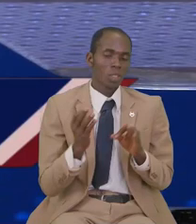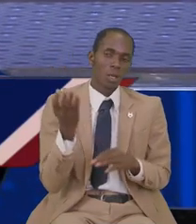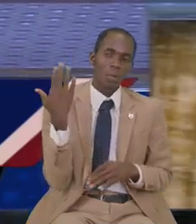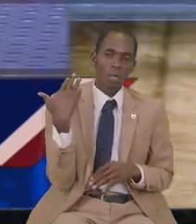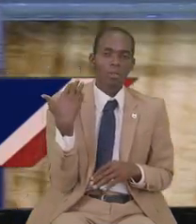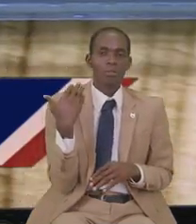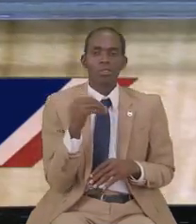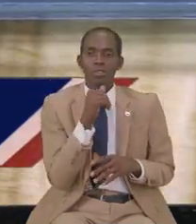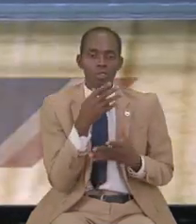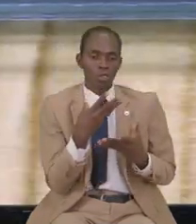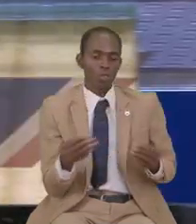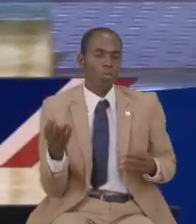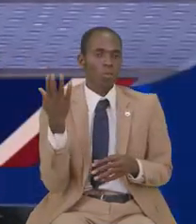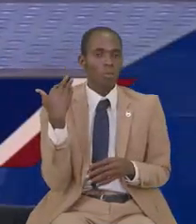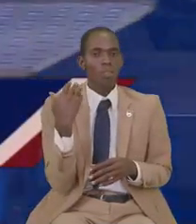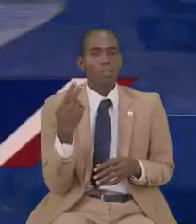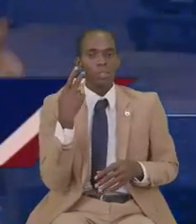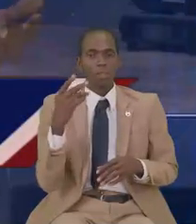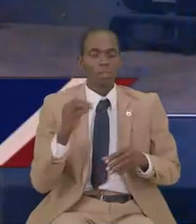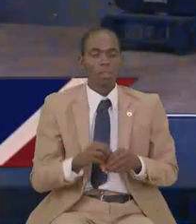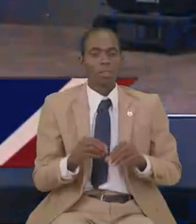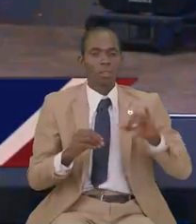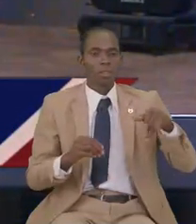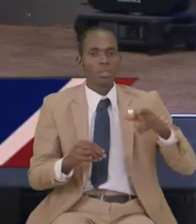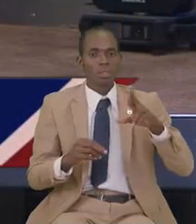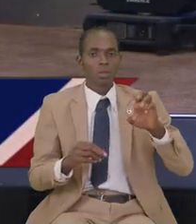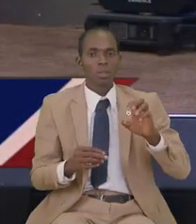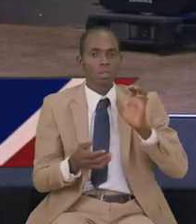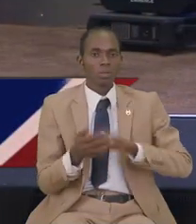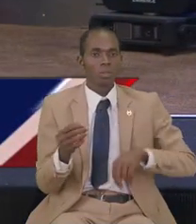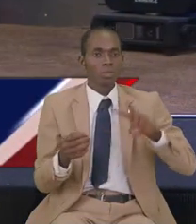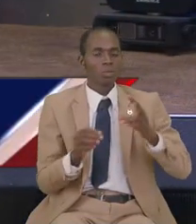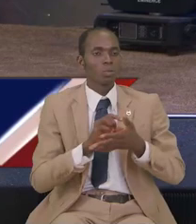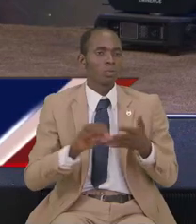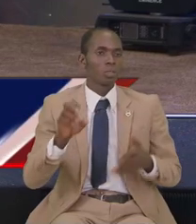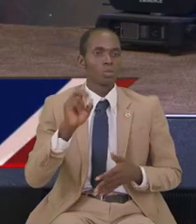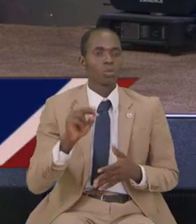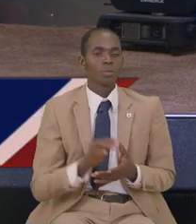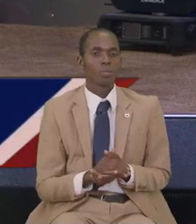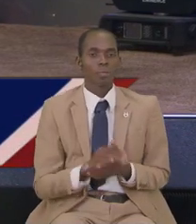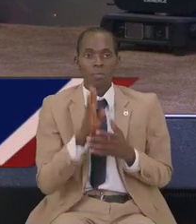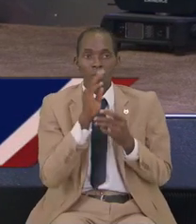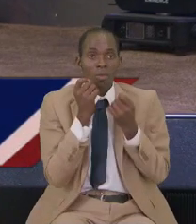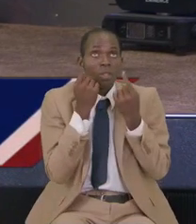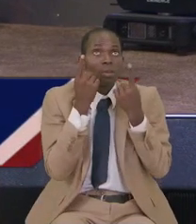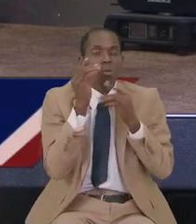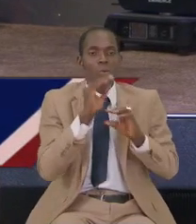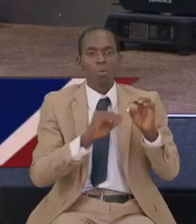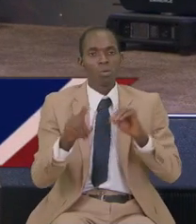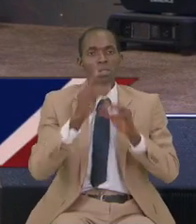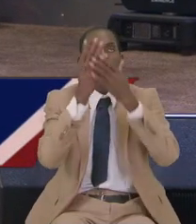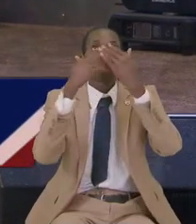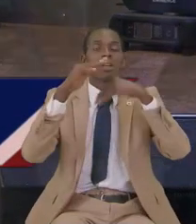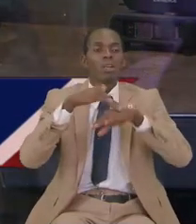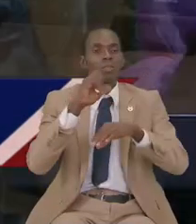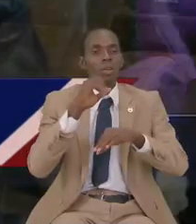Jeremiah chapter 2, and we're reading from verse 12. Jeremiah chapter 2, verse 12. Be astonished, O ye heavens, at